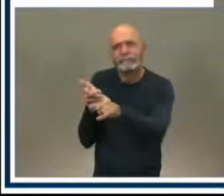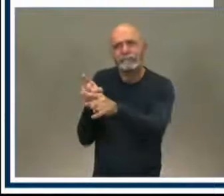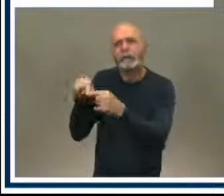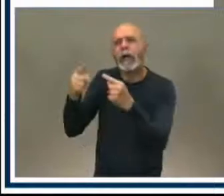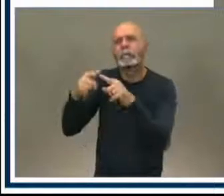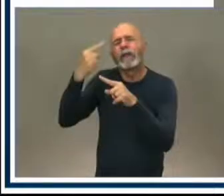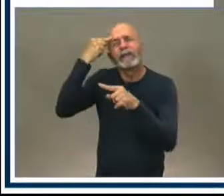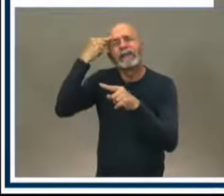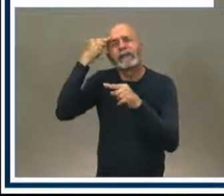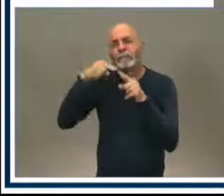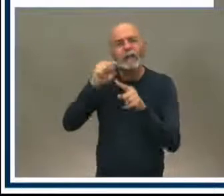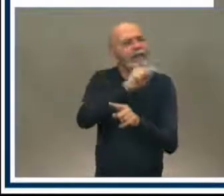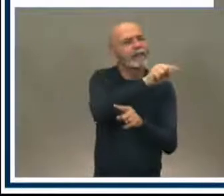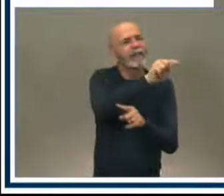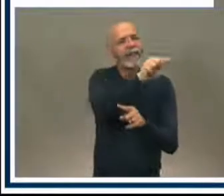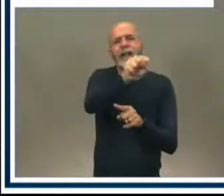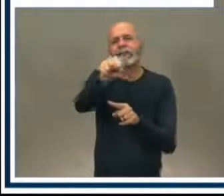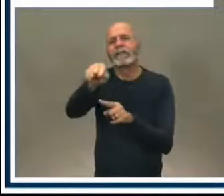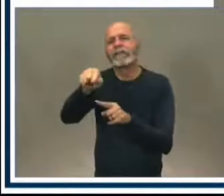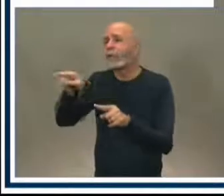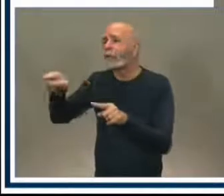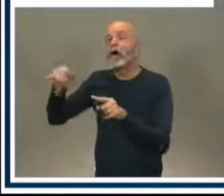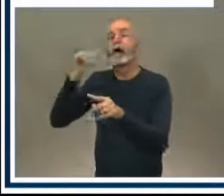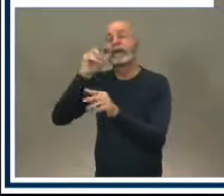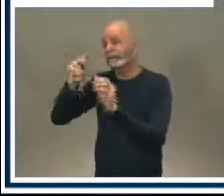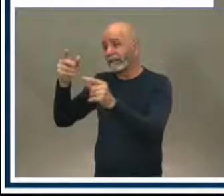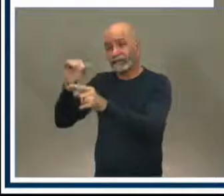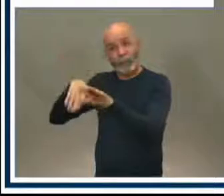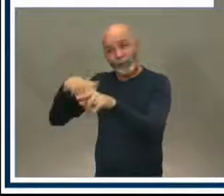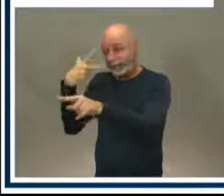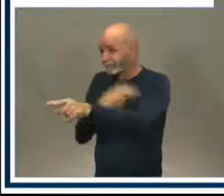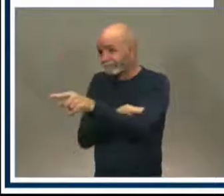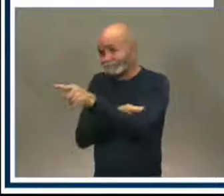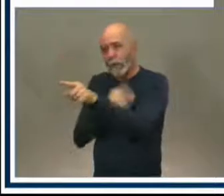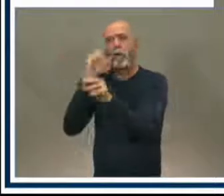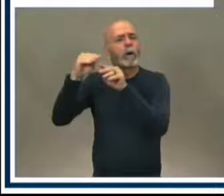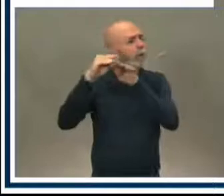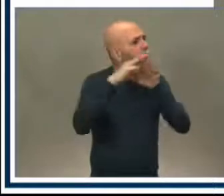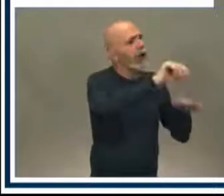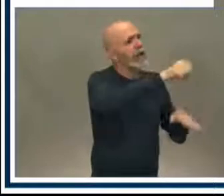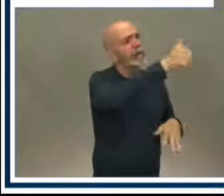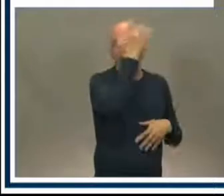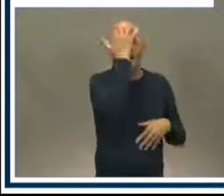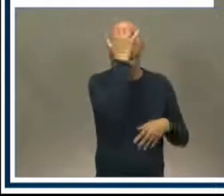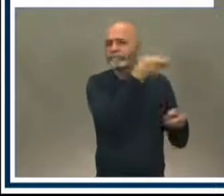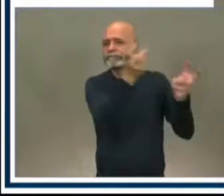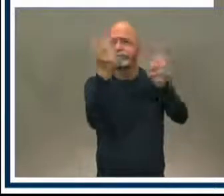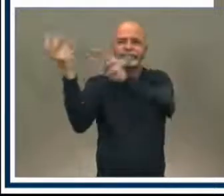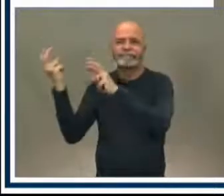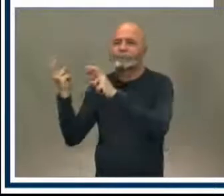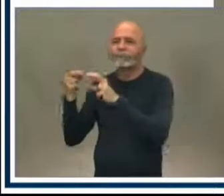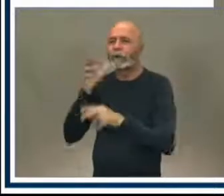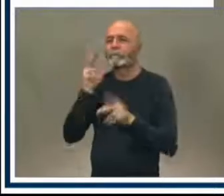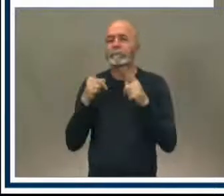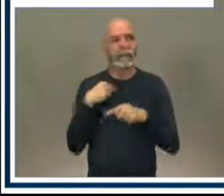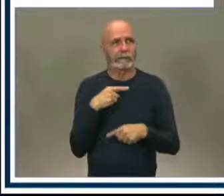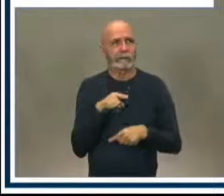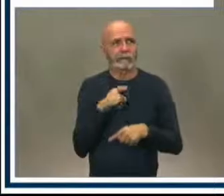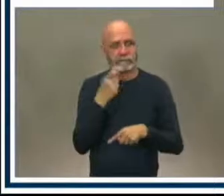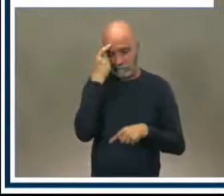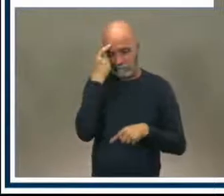being unvaccinated, what that means to other people, and we hope that for the majority of people that resonates with them, that they have